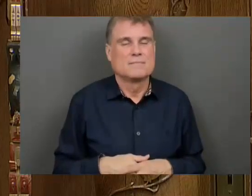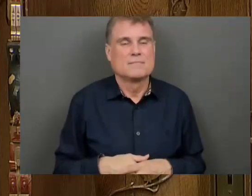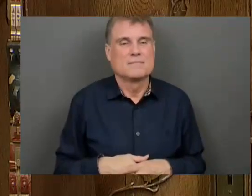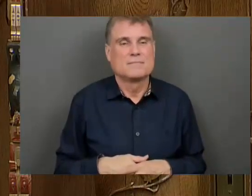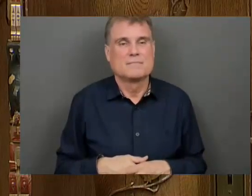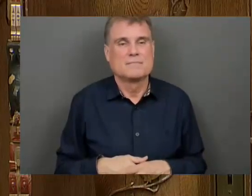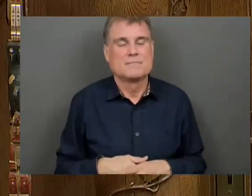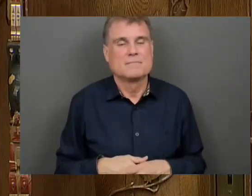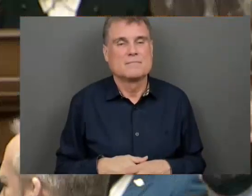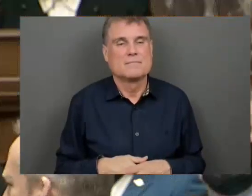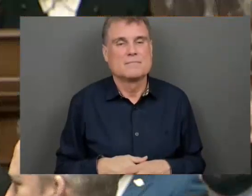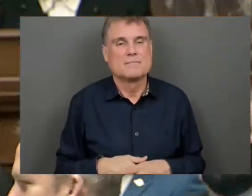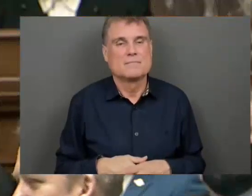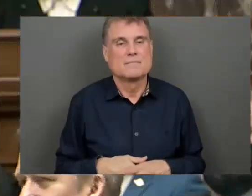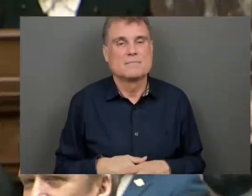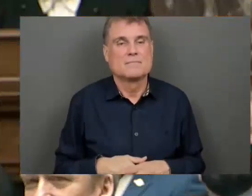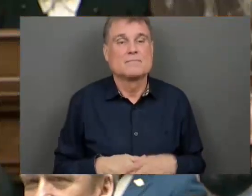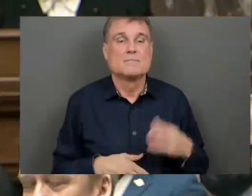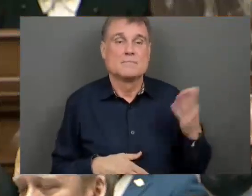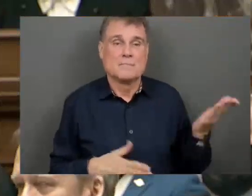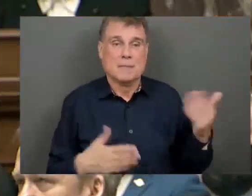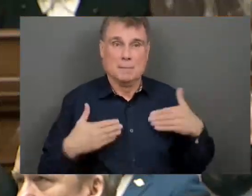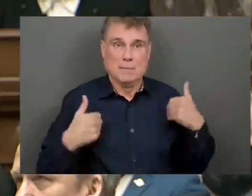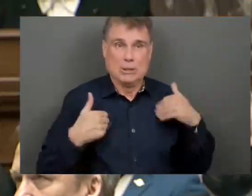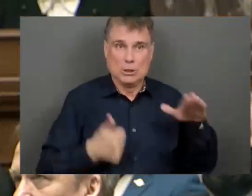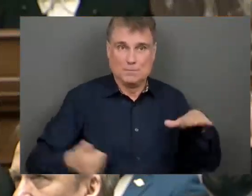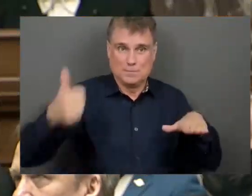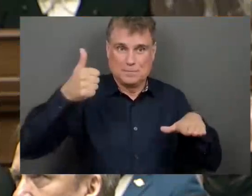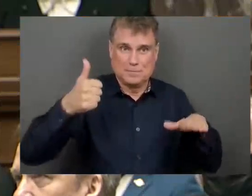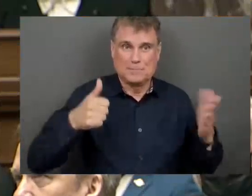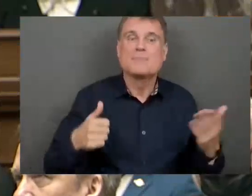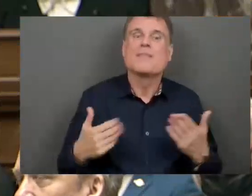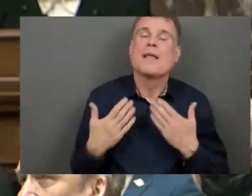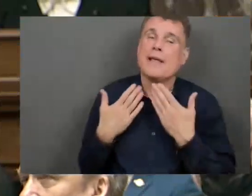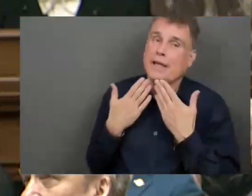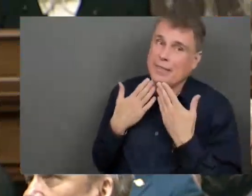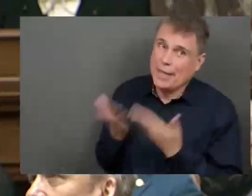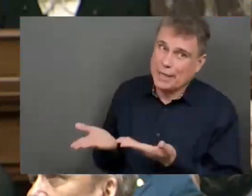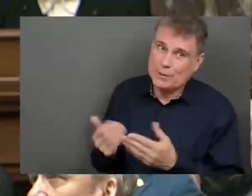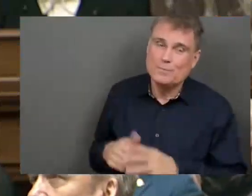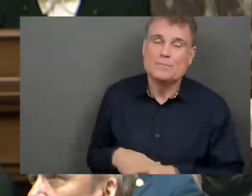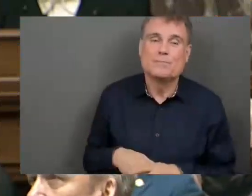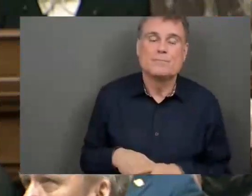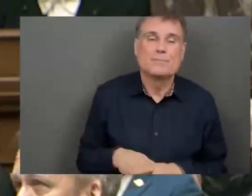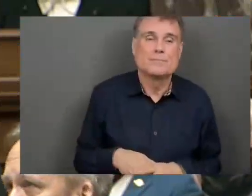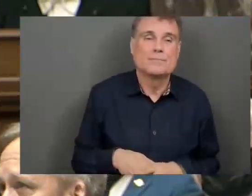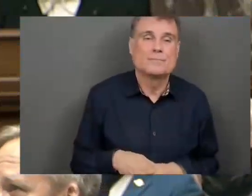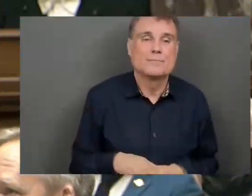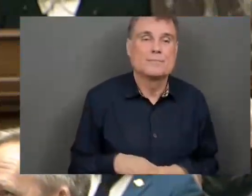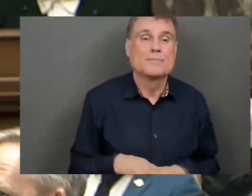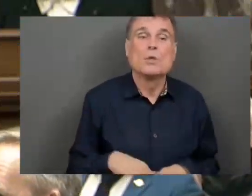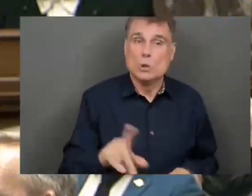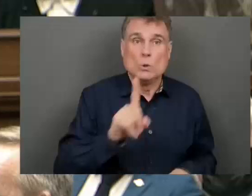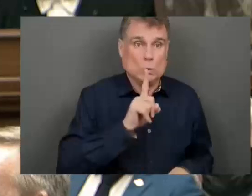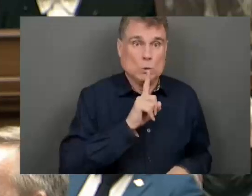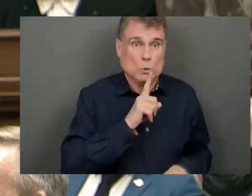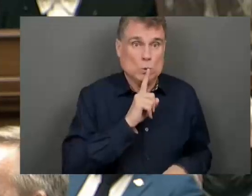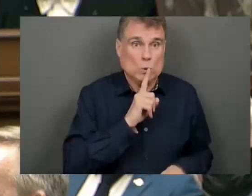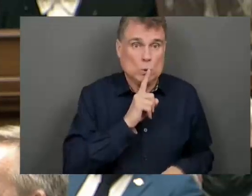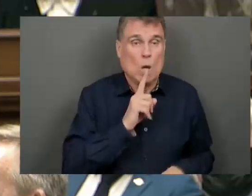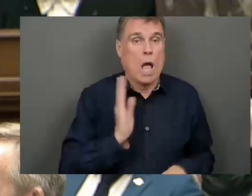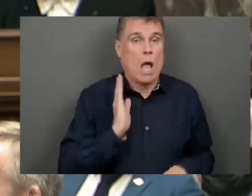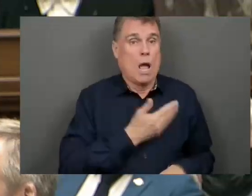Minister. Thank you, Mr. Speaker. Absolutely, the work that we have been doing as a government to build supports for